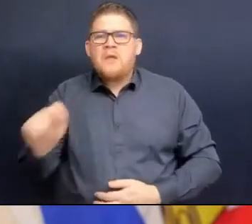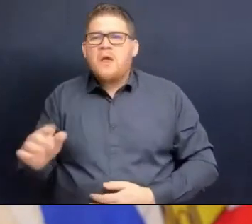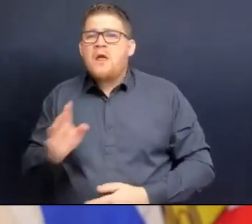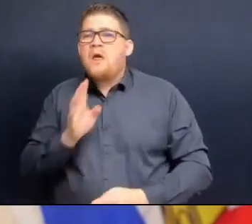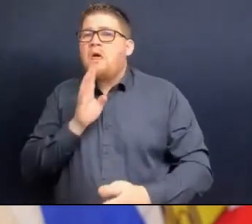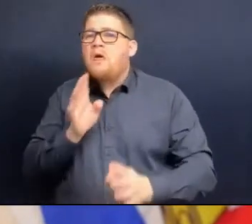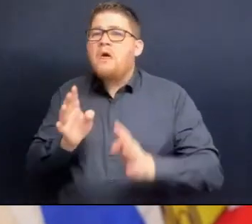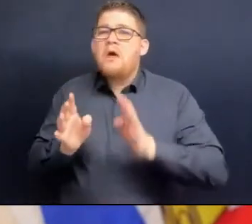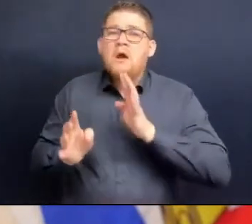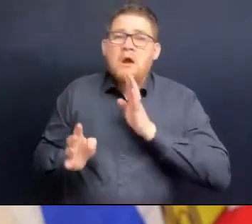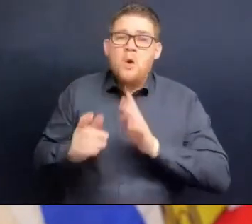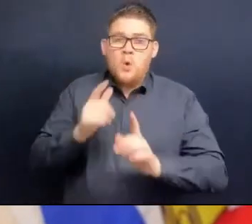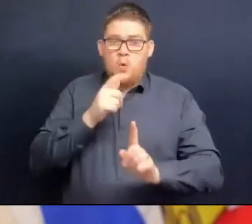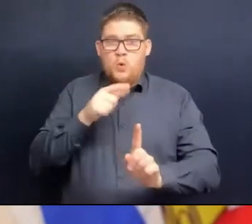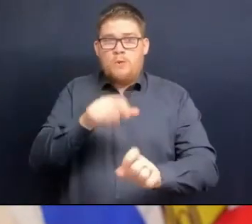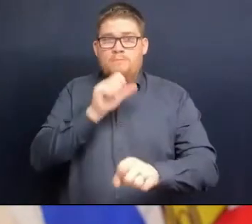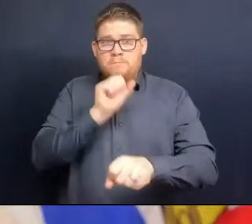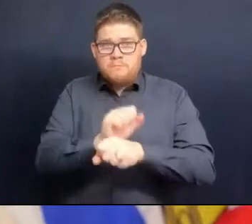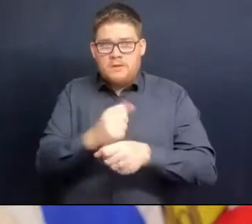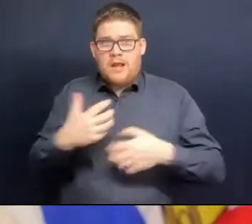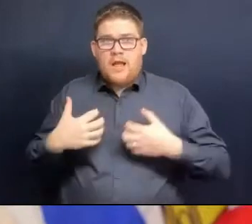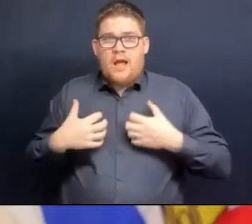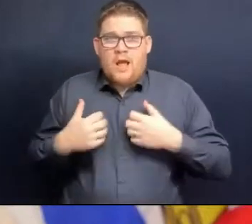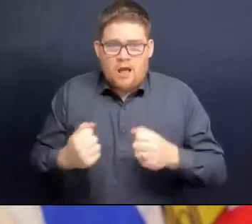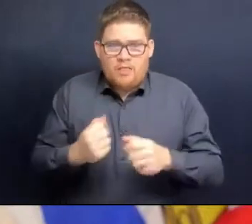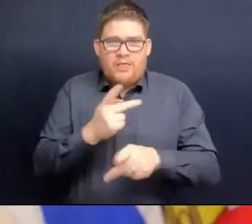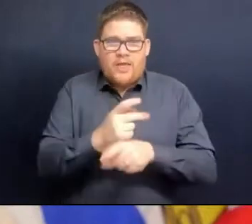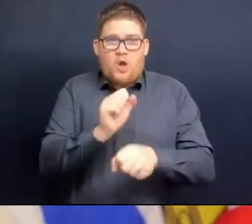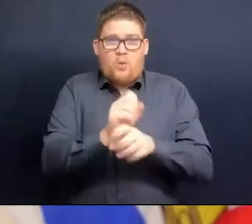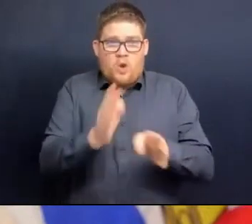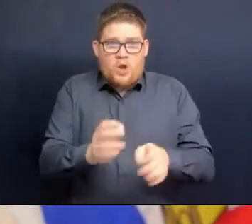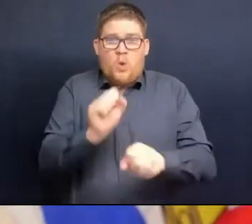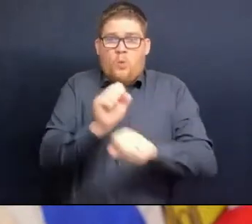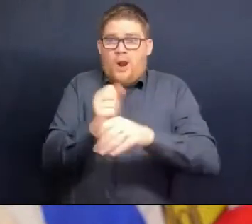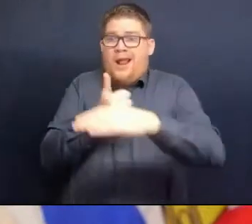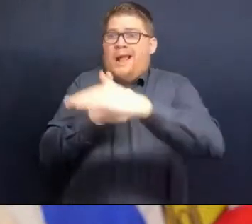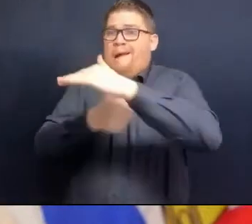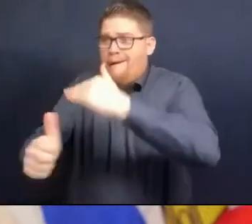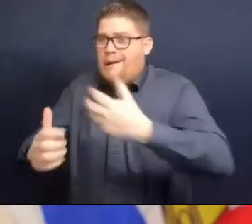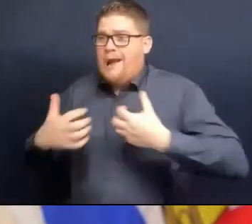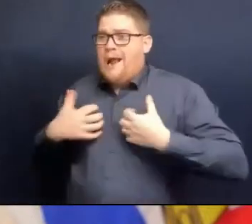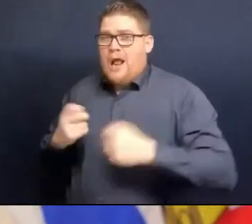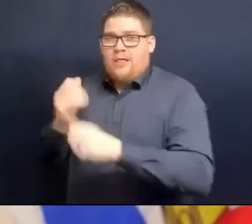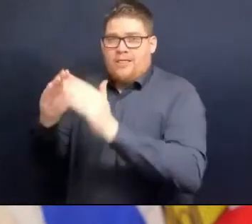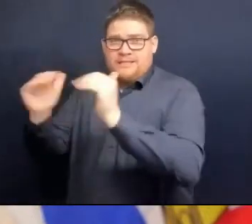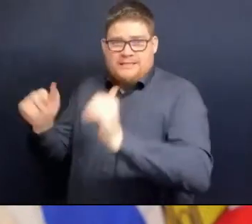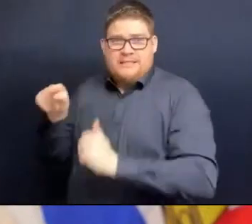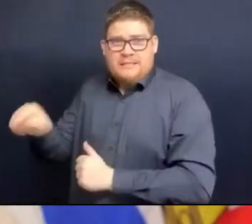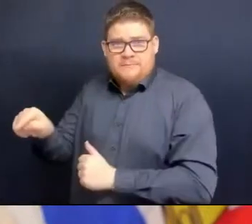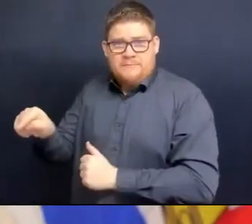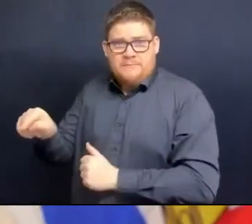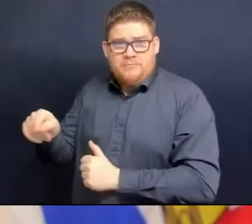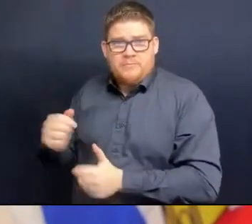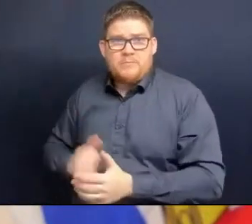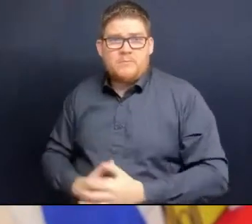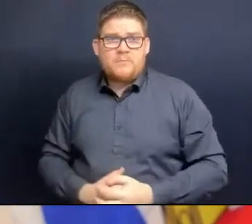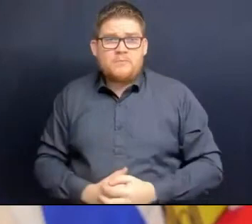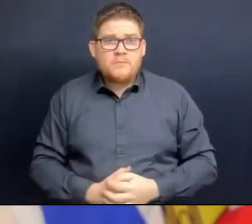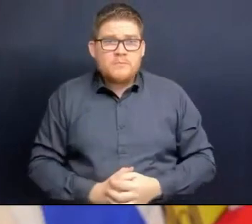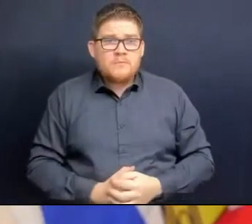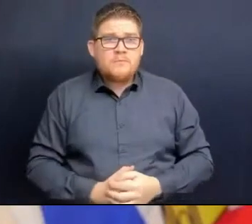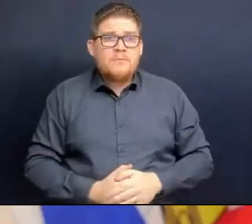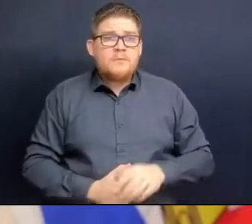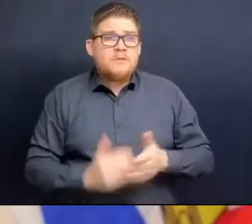for healthcare workers in a healthcare setting, we also know that there are mandates for many other settings where it is both